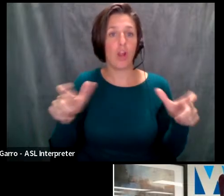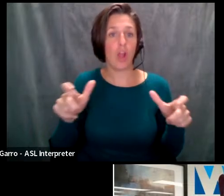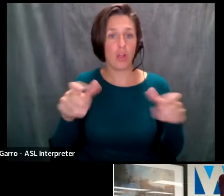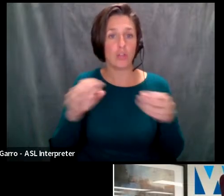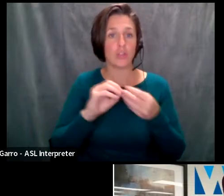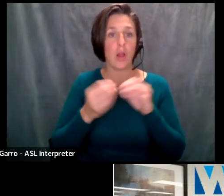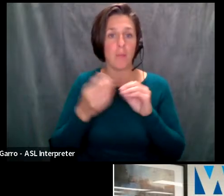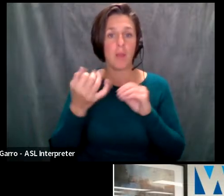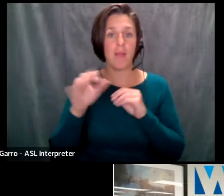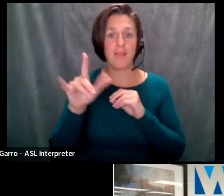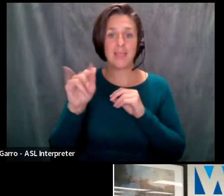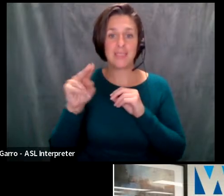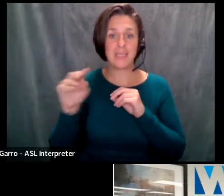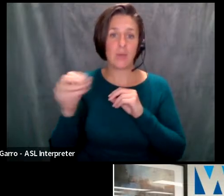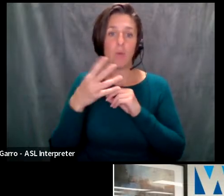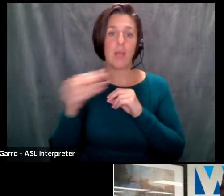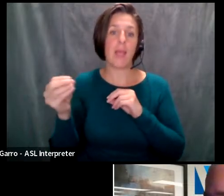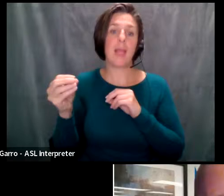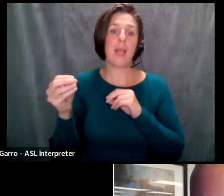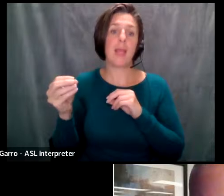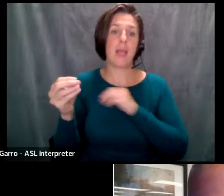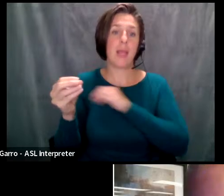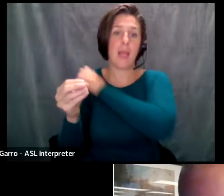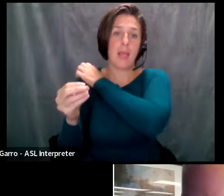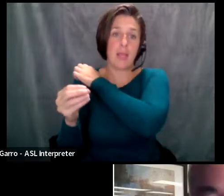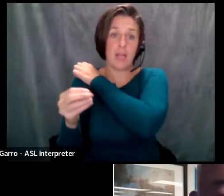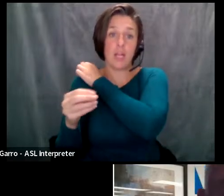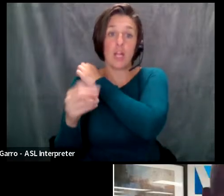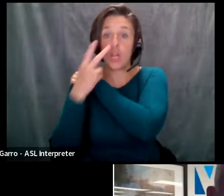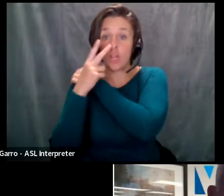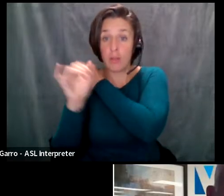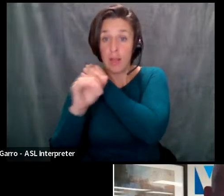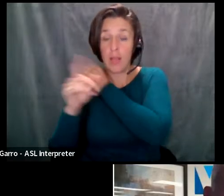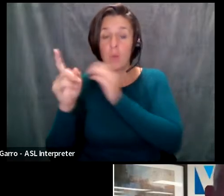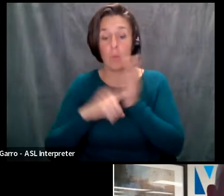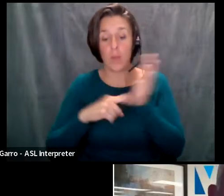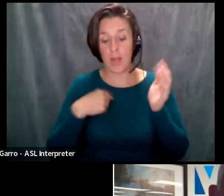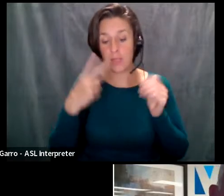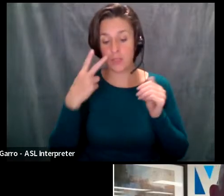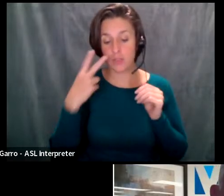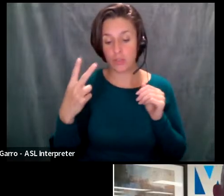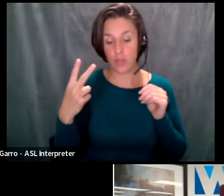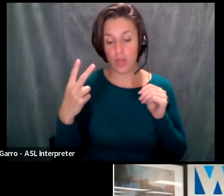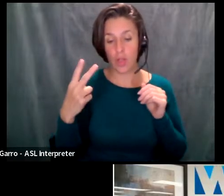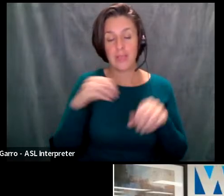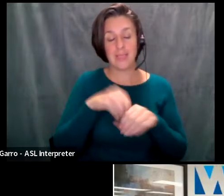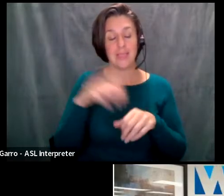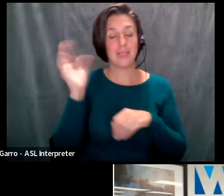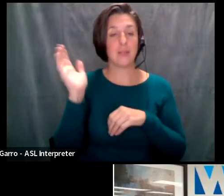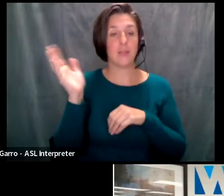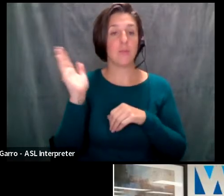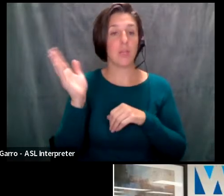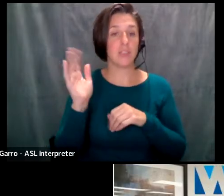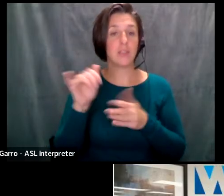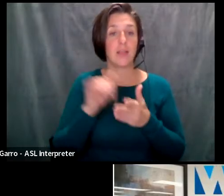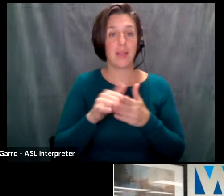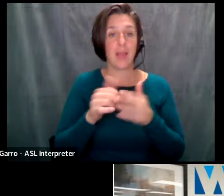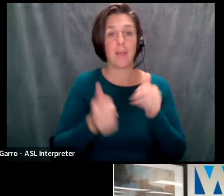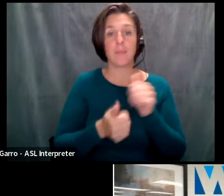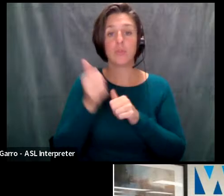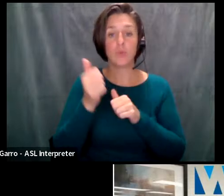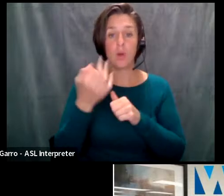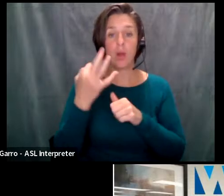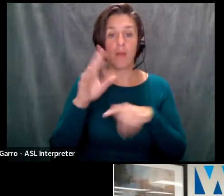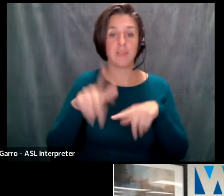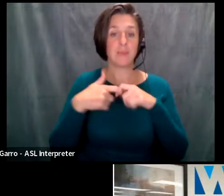Latinos, and it looked like, from what I saw in the presentation, that the majority of the